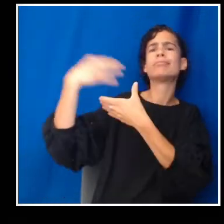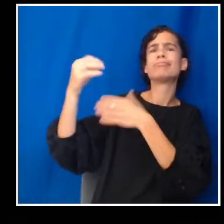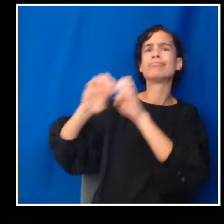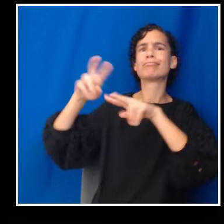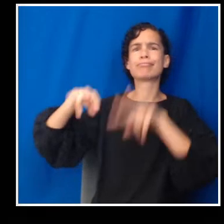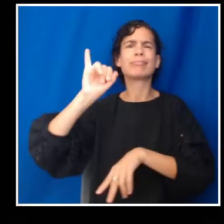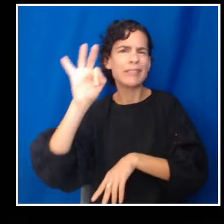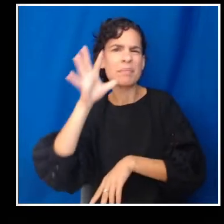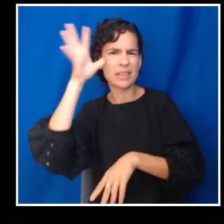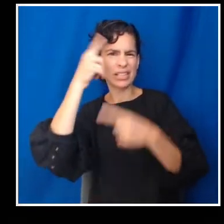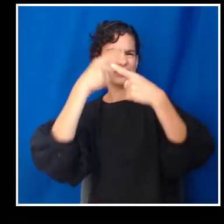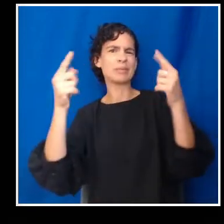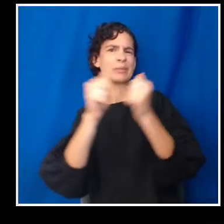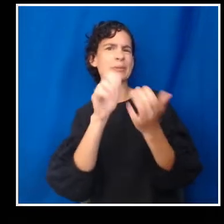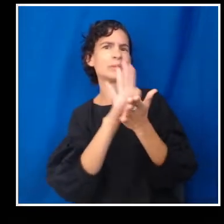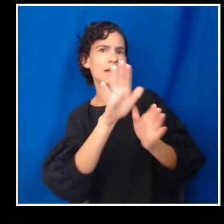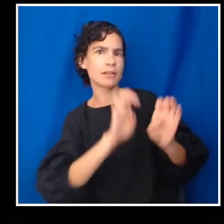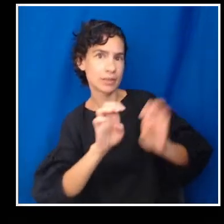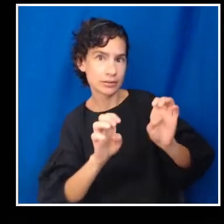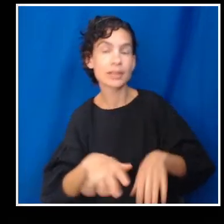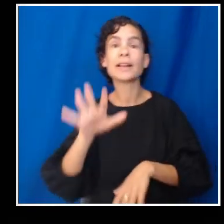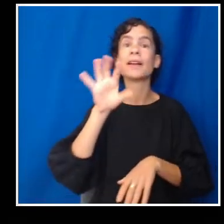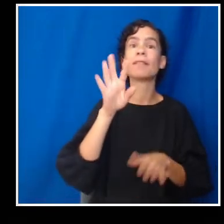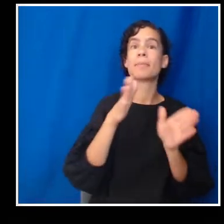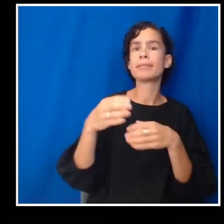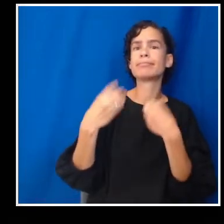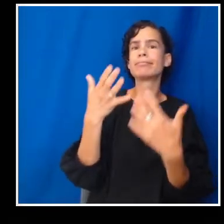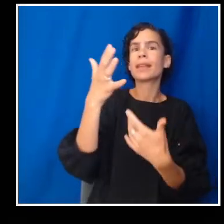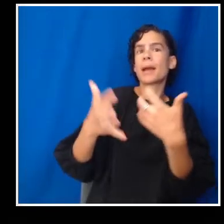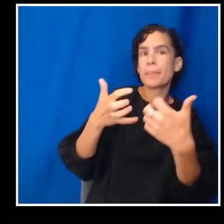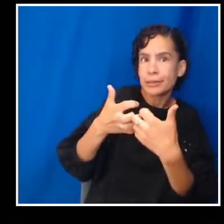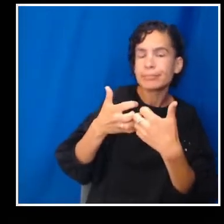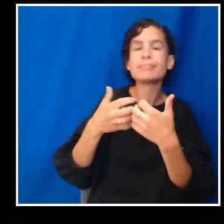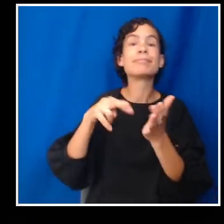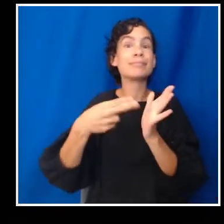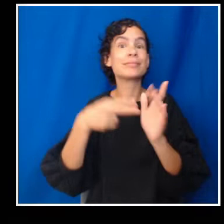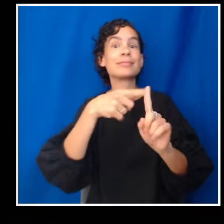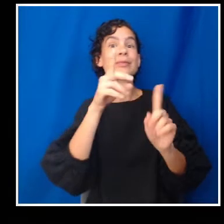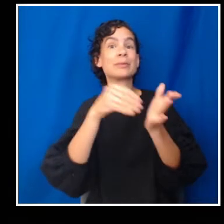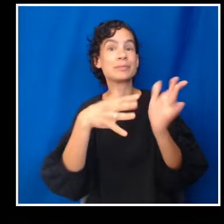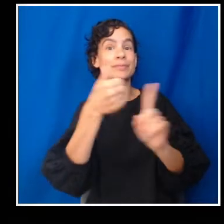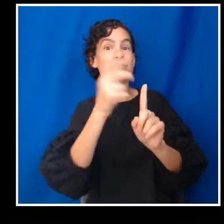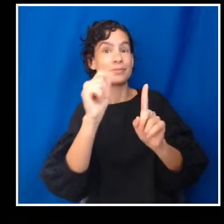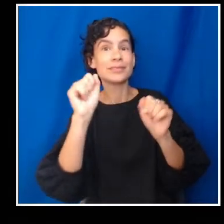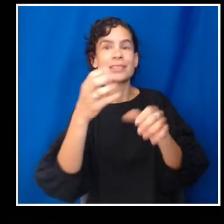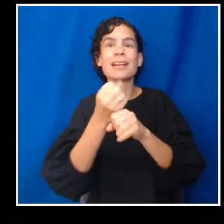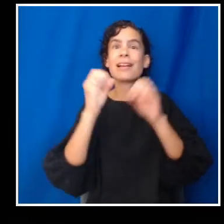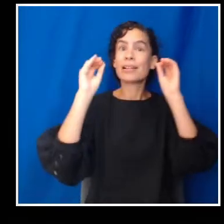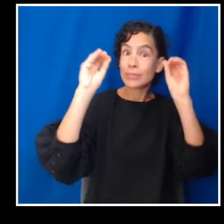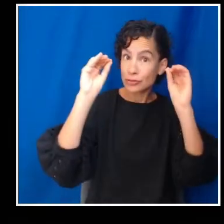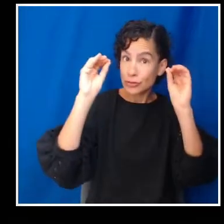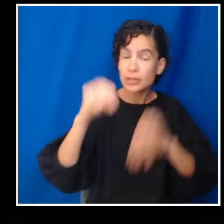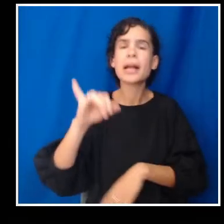the school's evaluation. 504 plans provide accommodations that allow disabled students to access their education. An